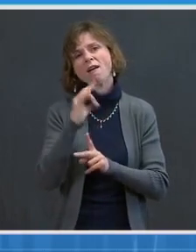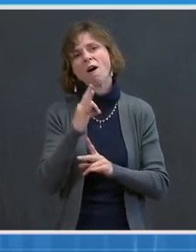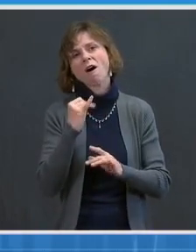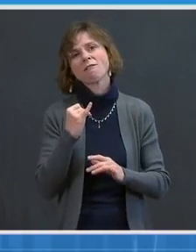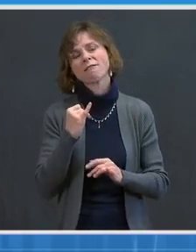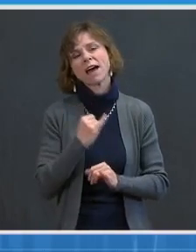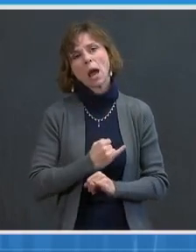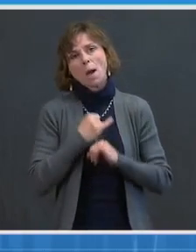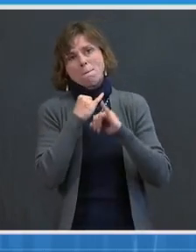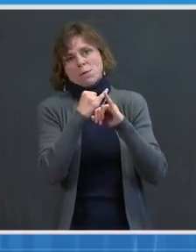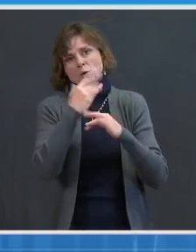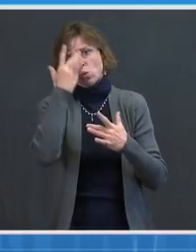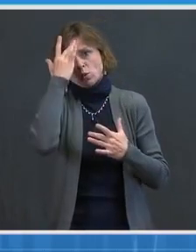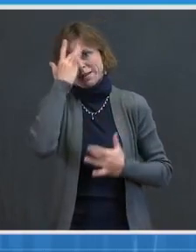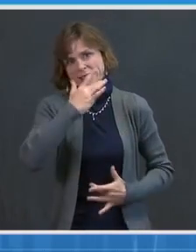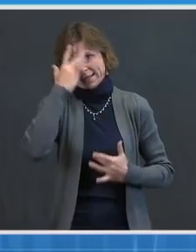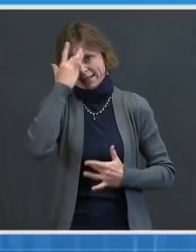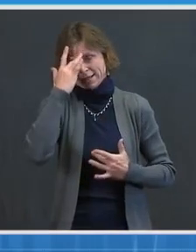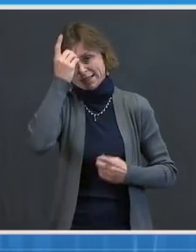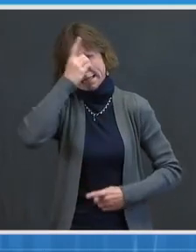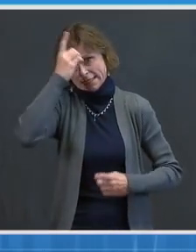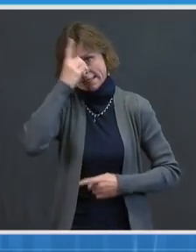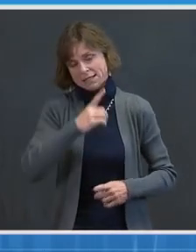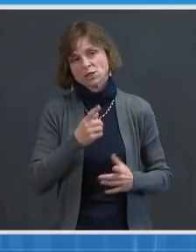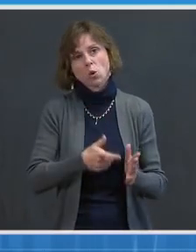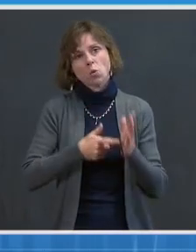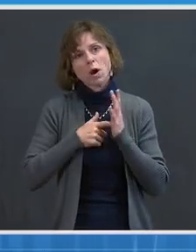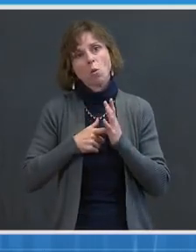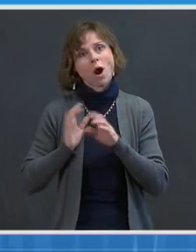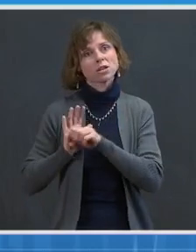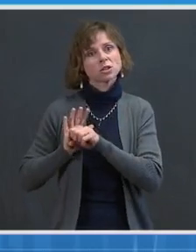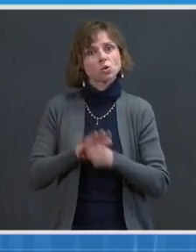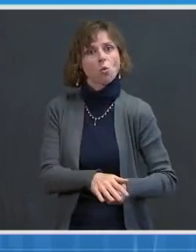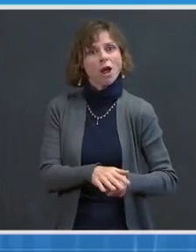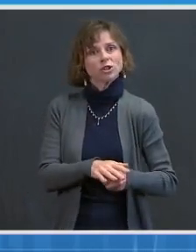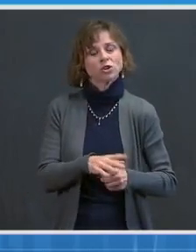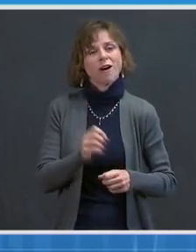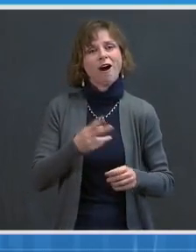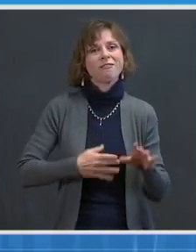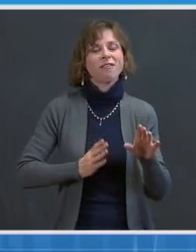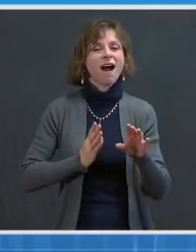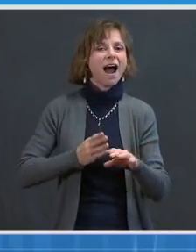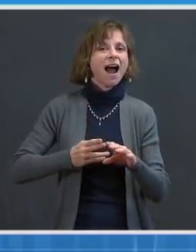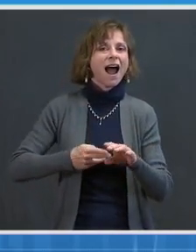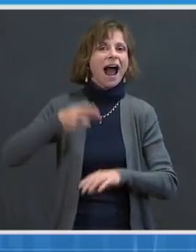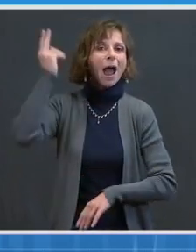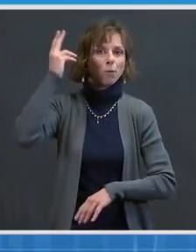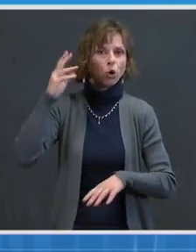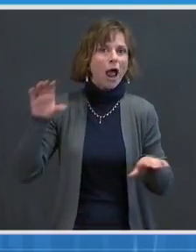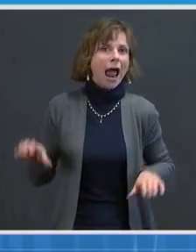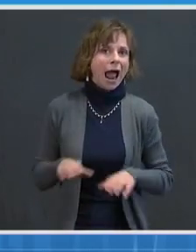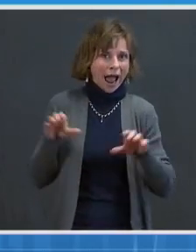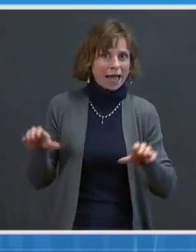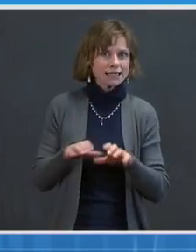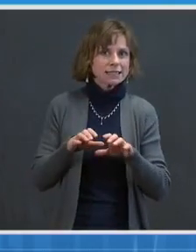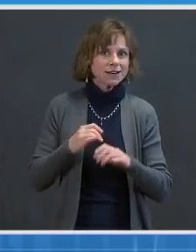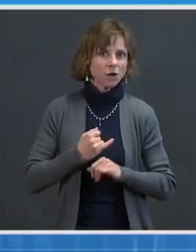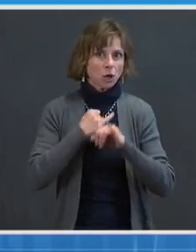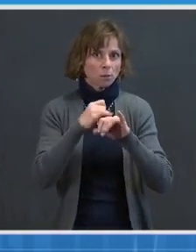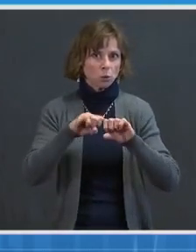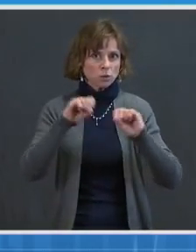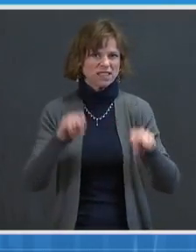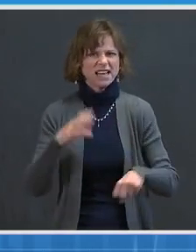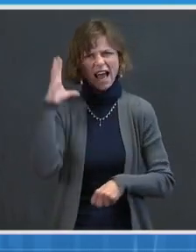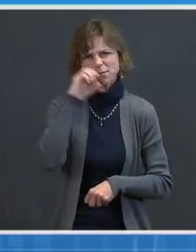disease requiring suppression of a hyperactive immune system. It's estimated that about 3%